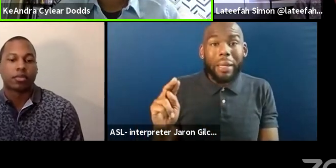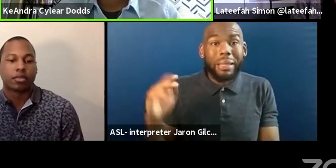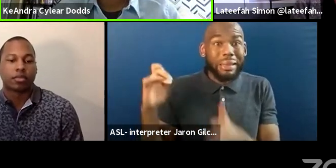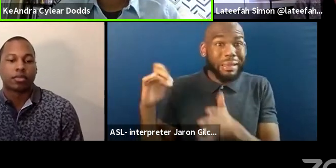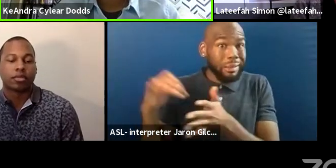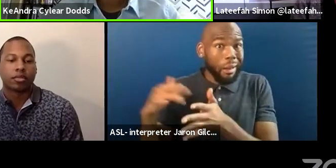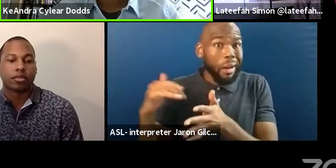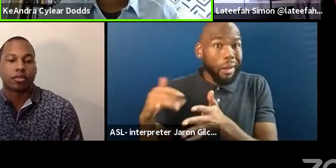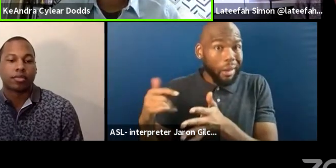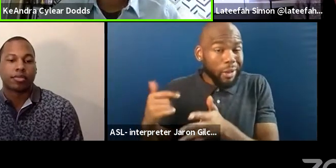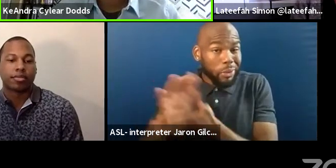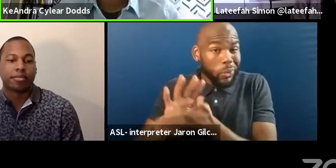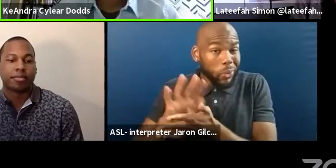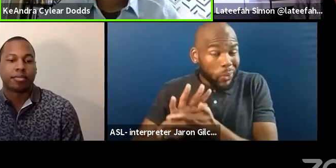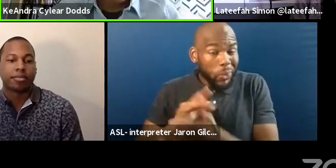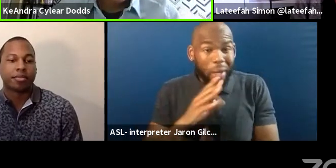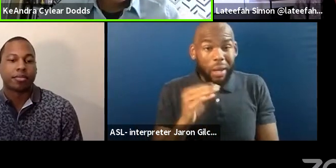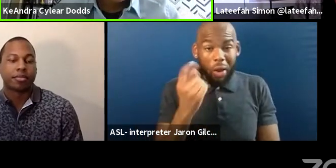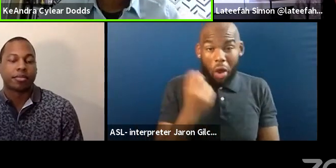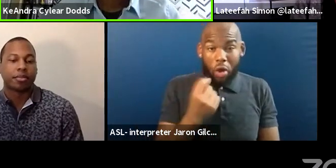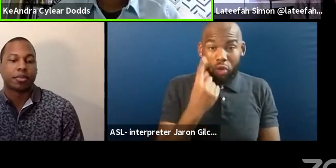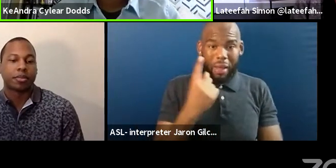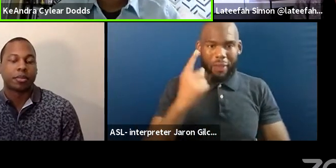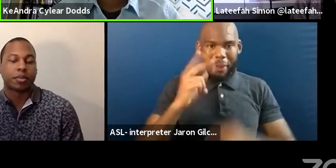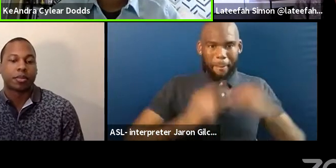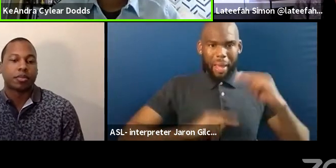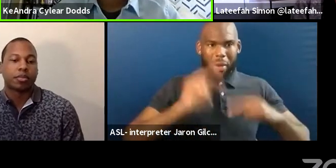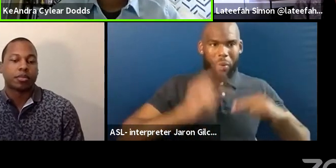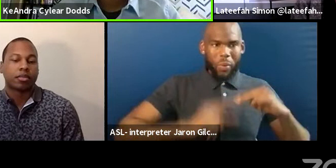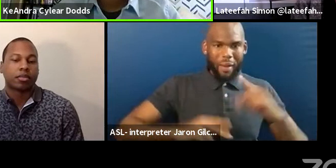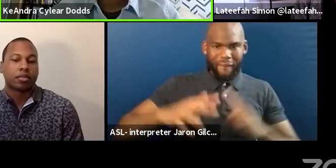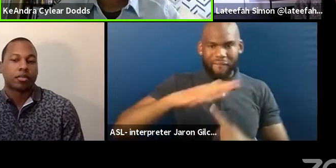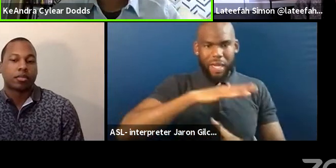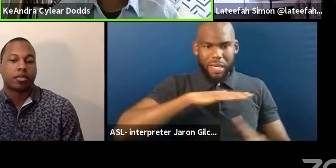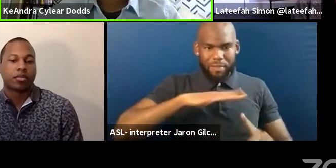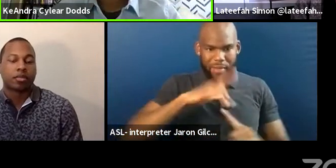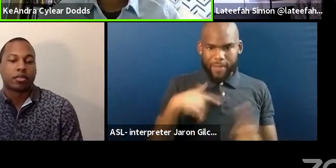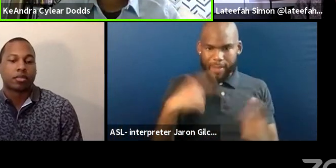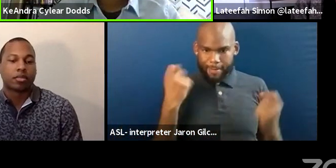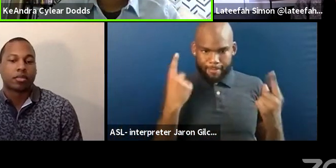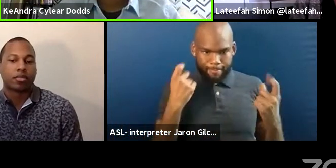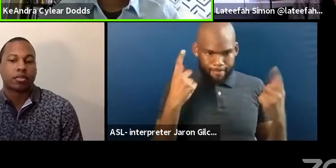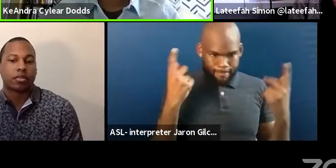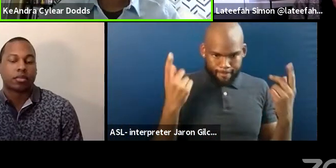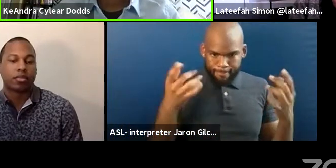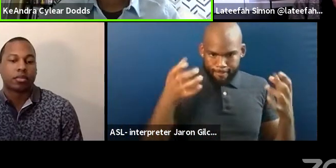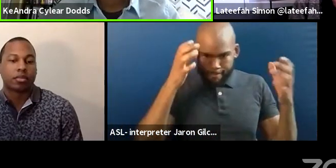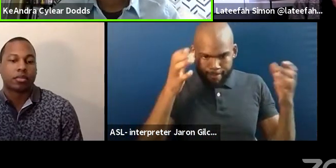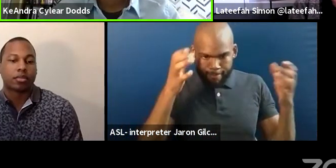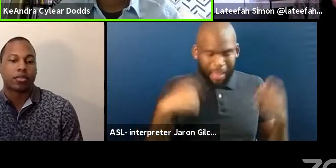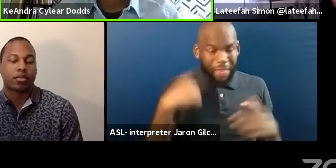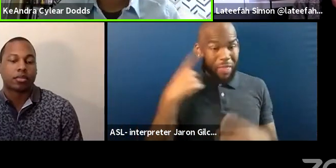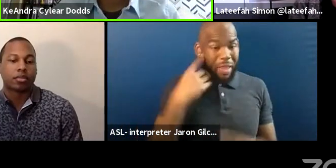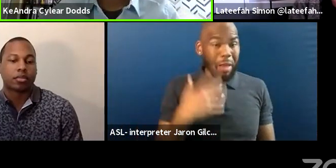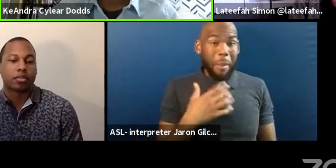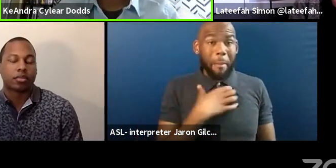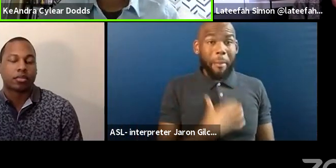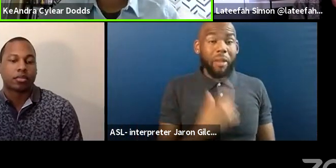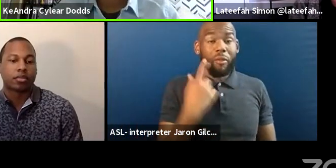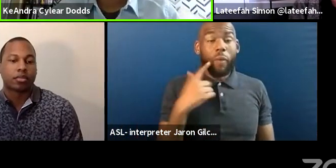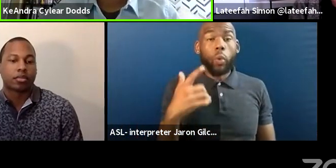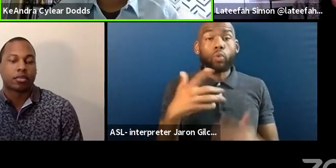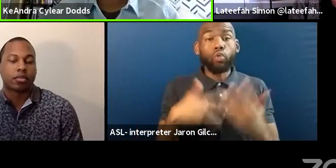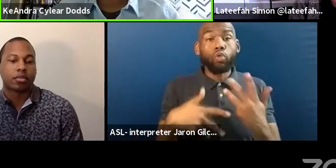trying to understand the built environment. And I really, I think my passion for social justice was